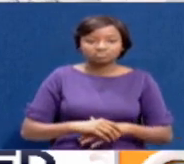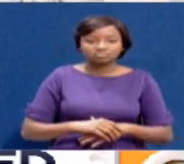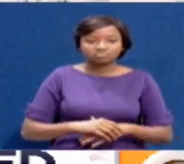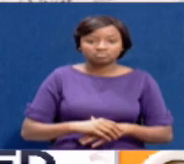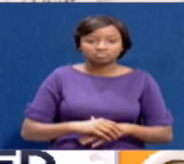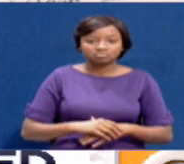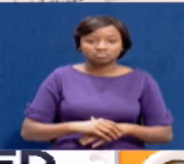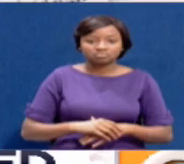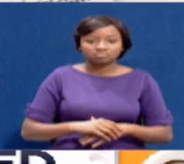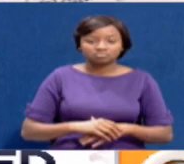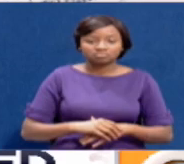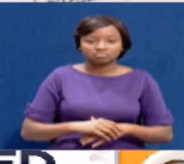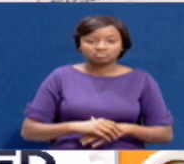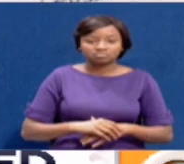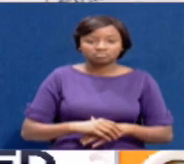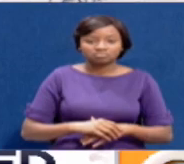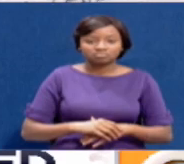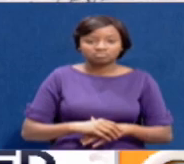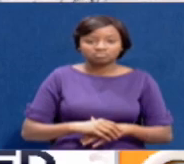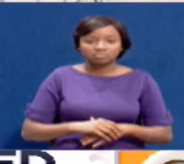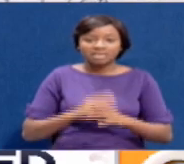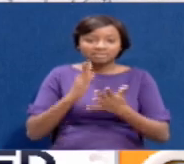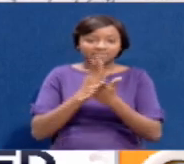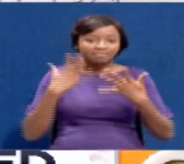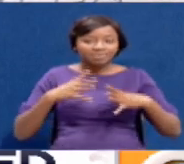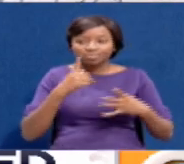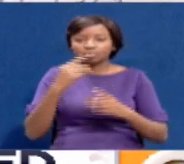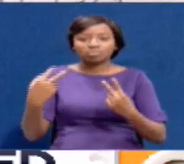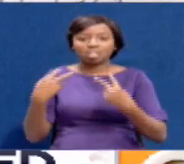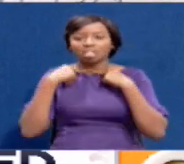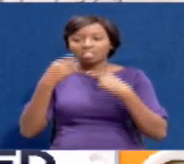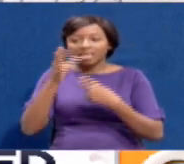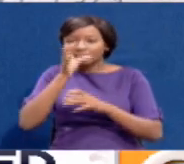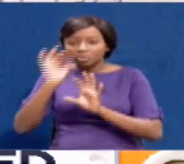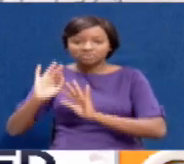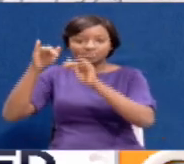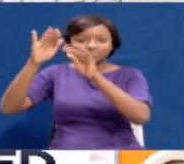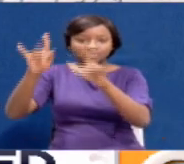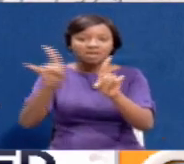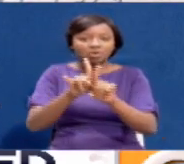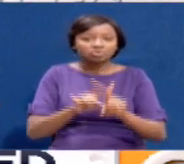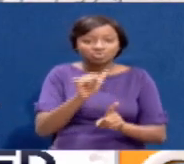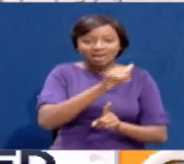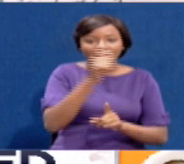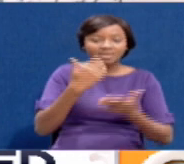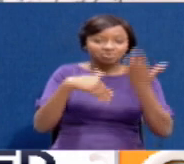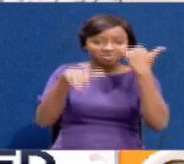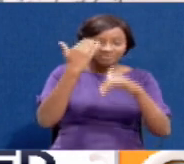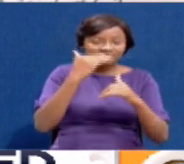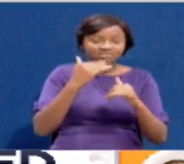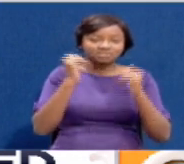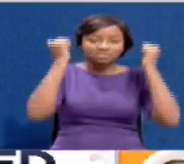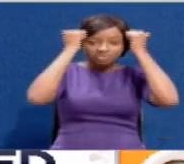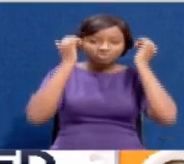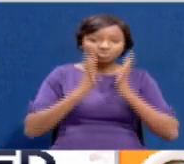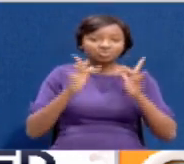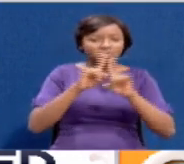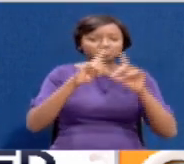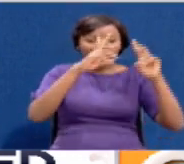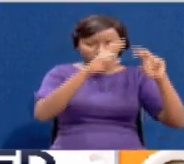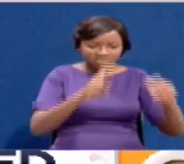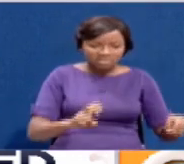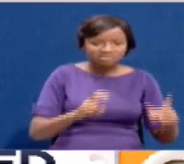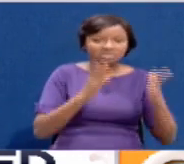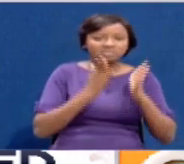sea surfers who had been stranded at sea. Others include dozens of university students whose classes have gone virtual, as well as researchers and